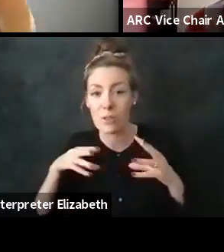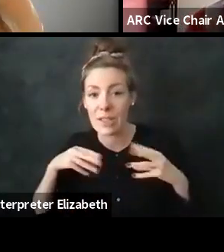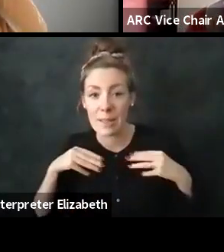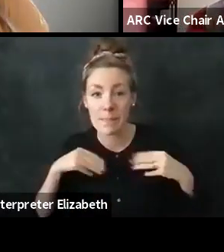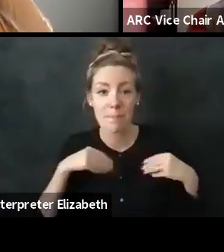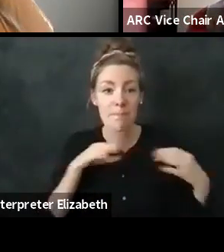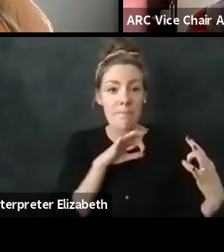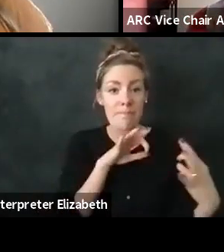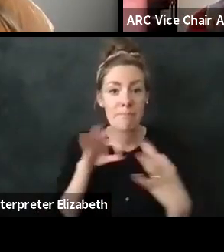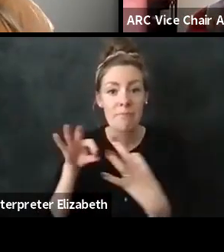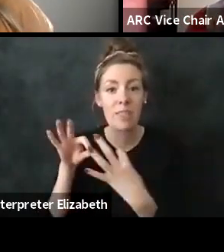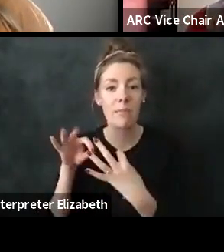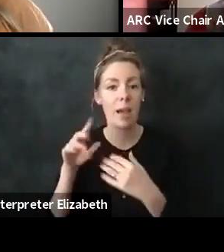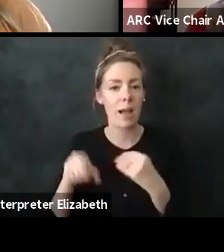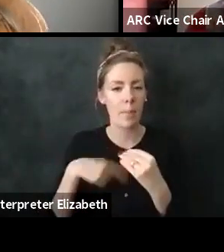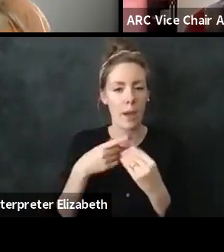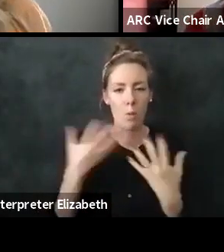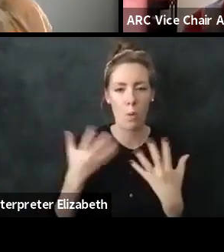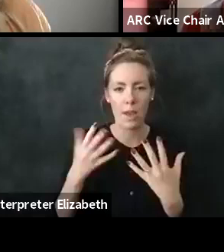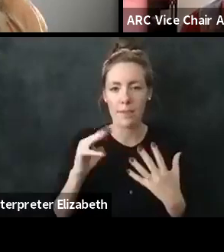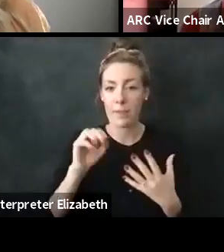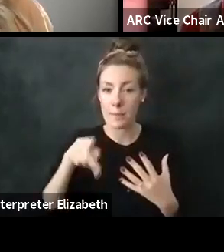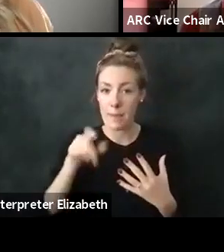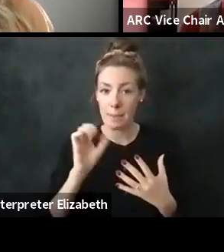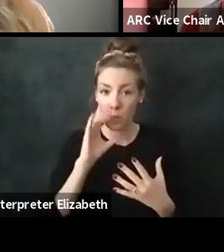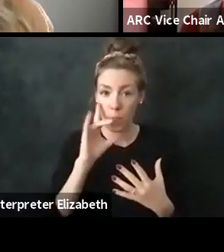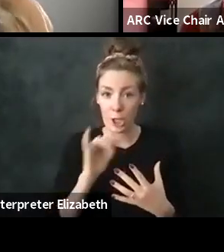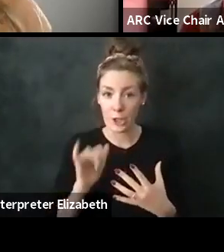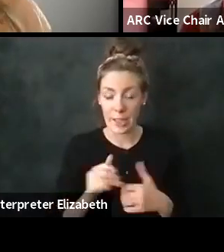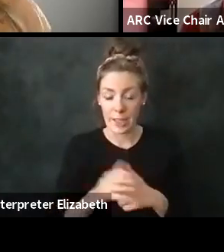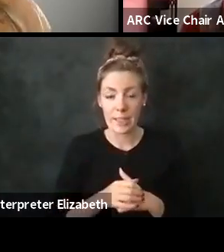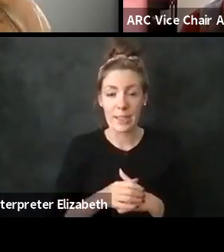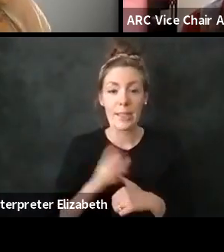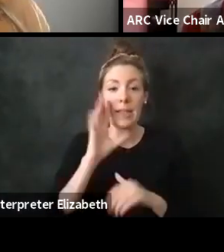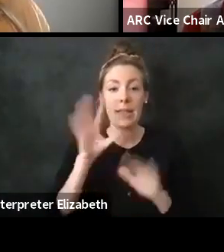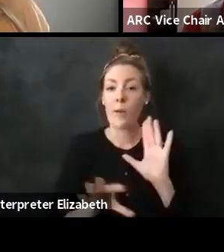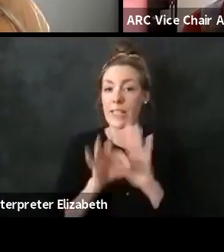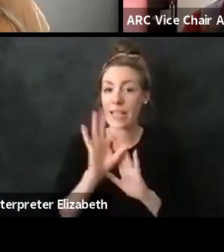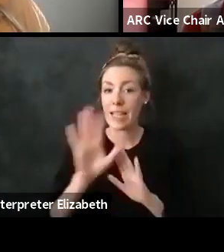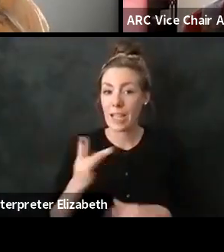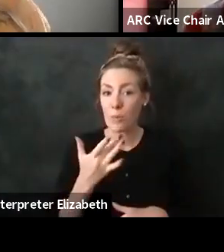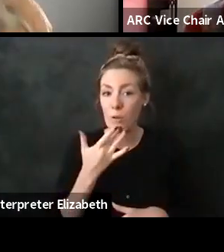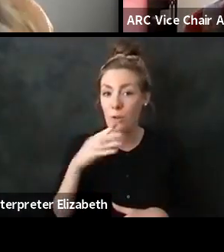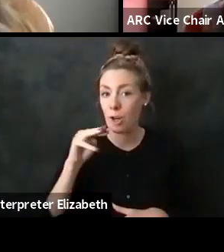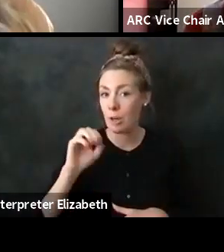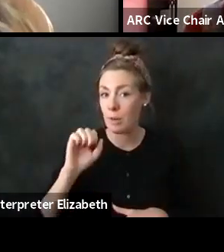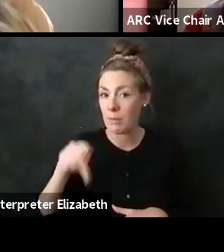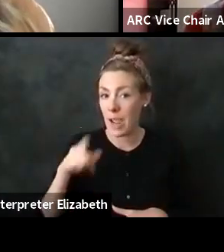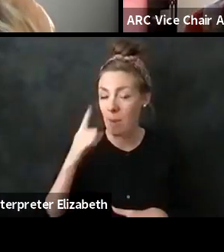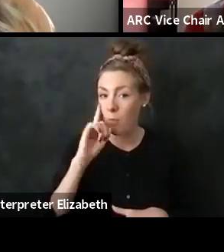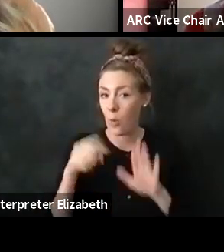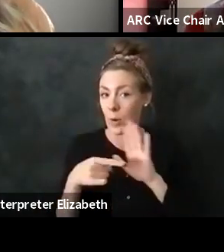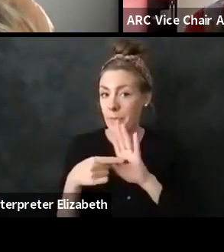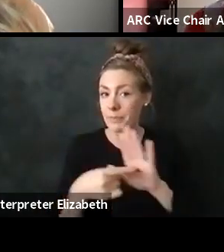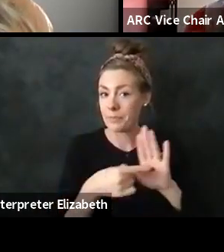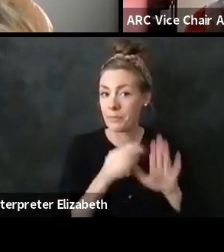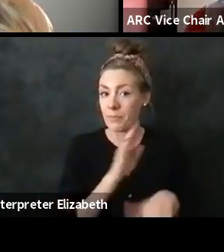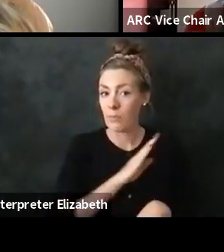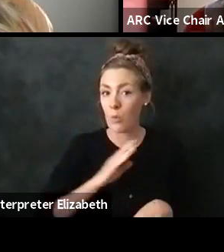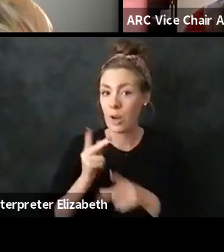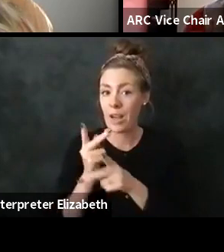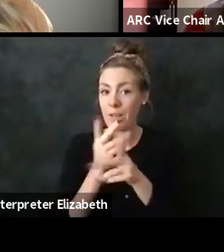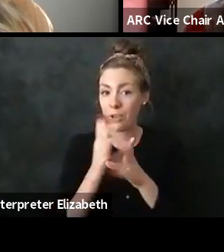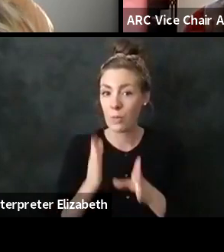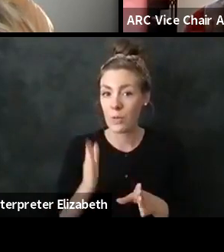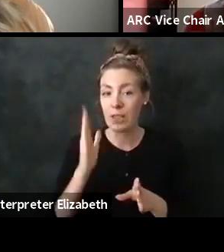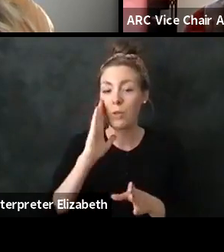the composition of the maps. The commission will select its preferred maps or map for presentation to the Board of Supervisors, which will